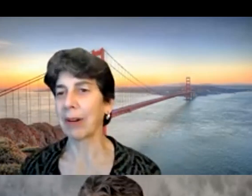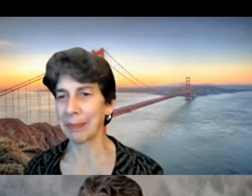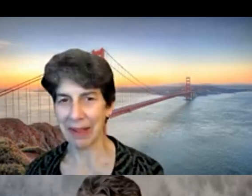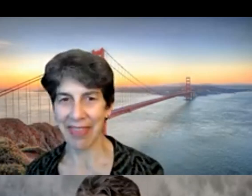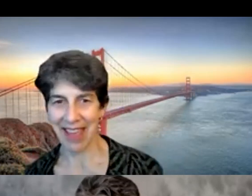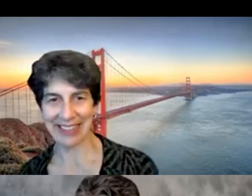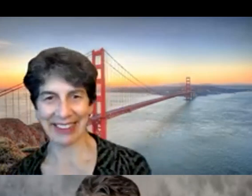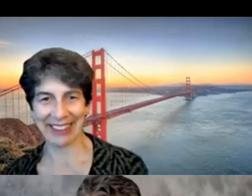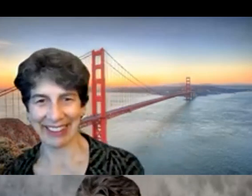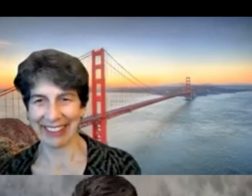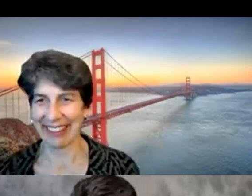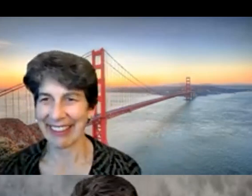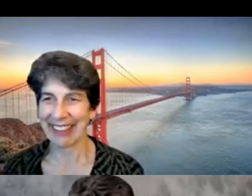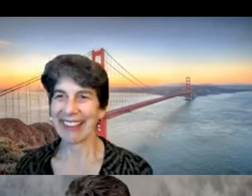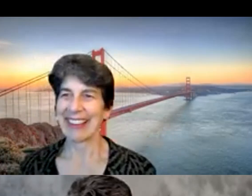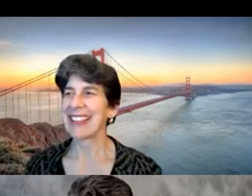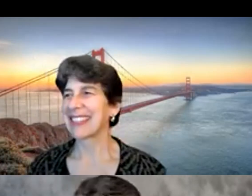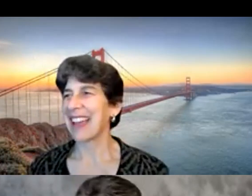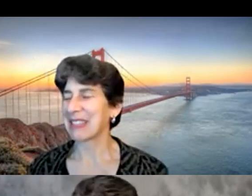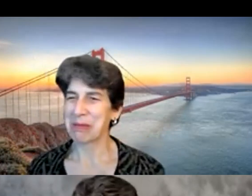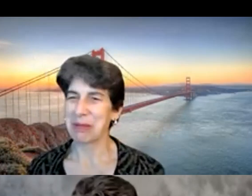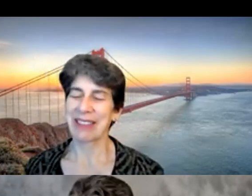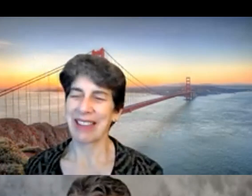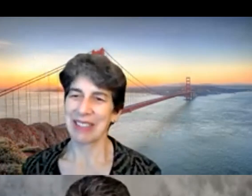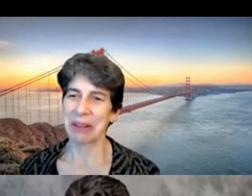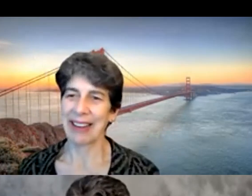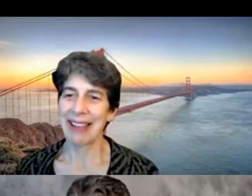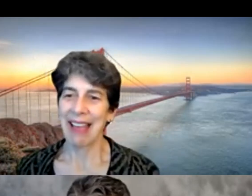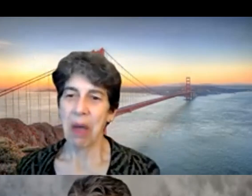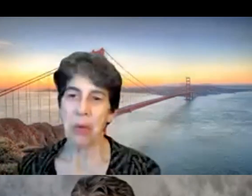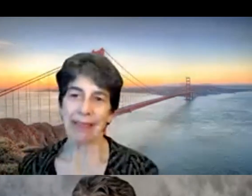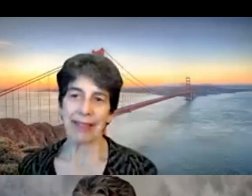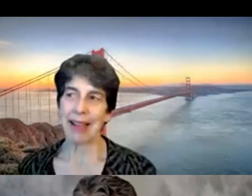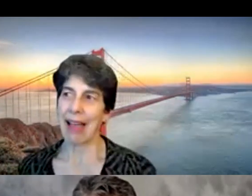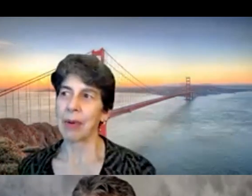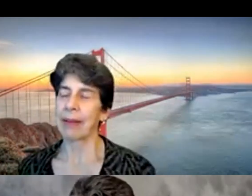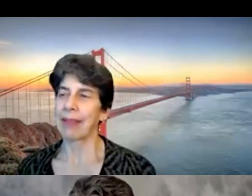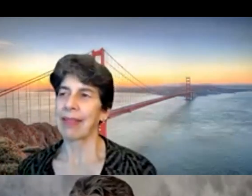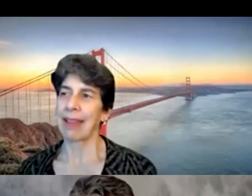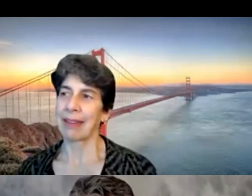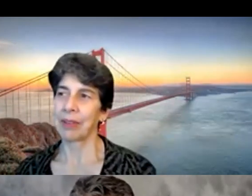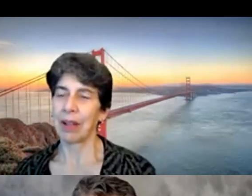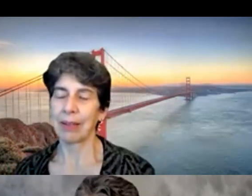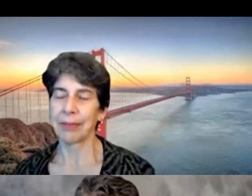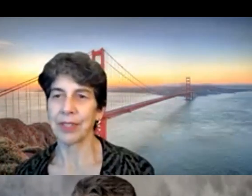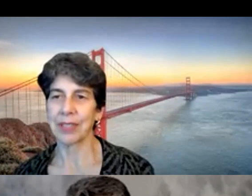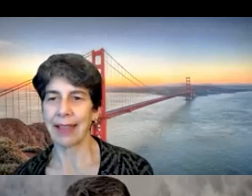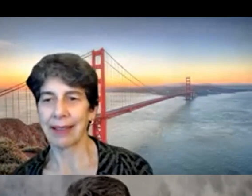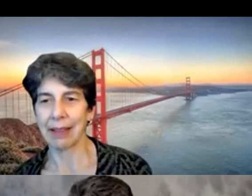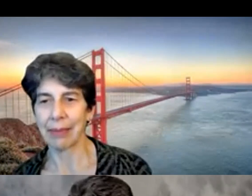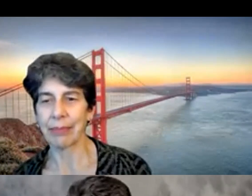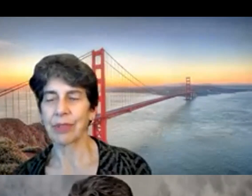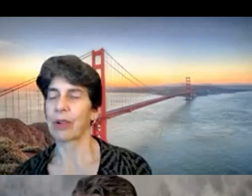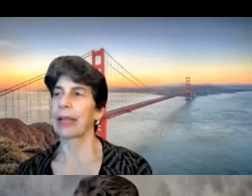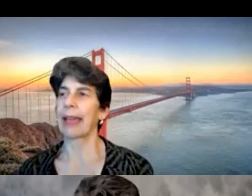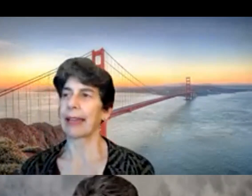a quorum on that. So that's great. Well, I want to thank you all for